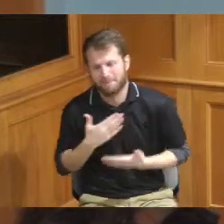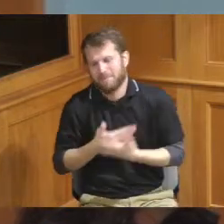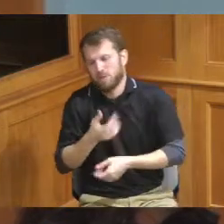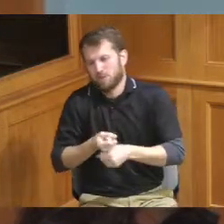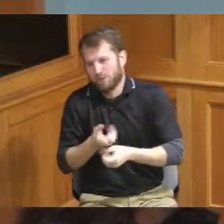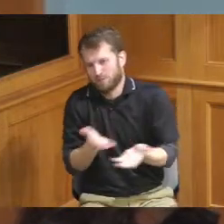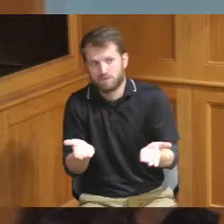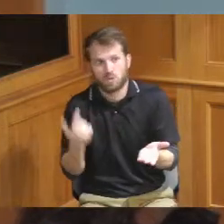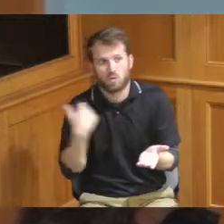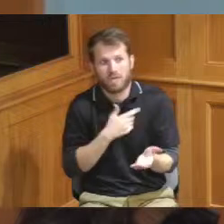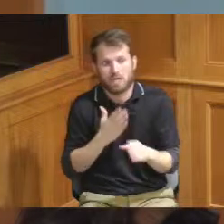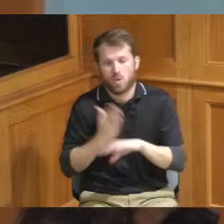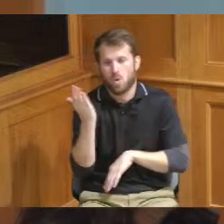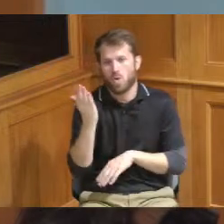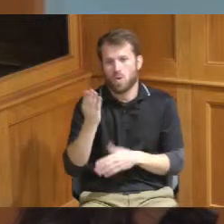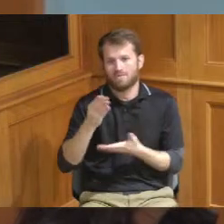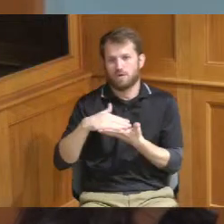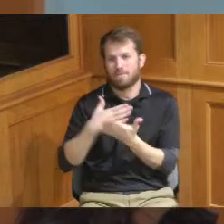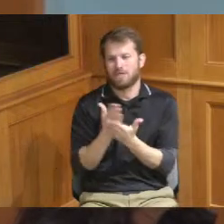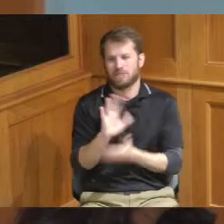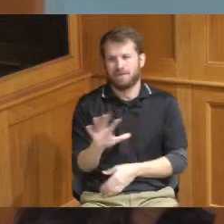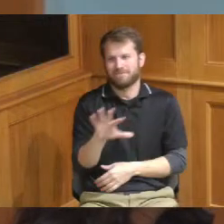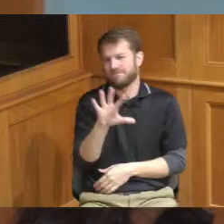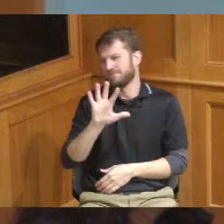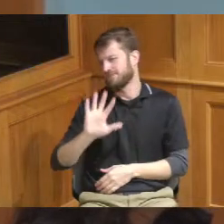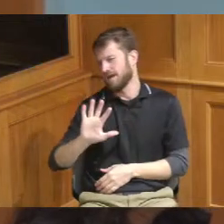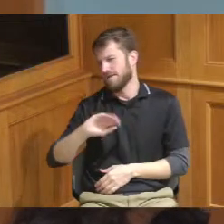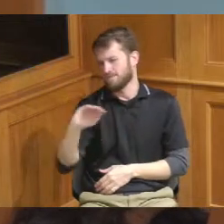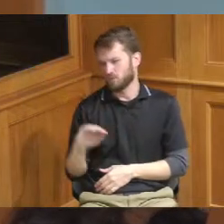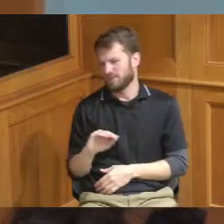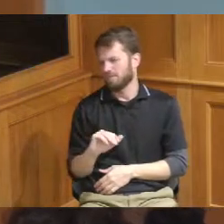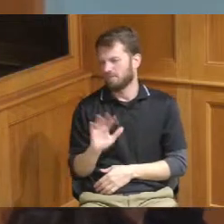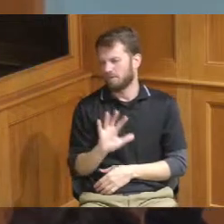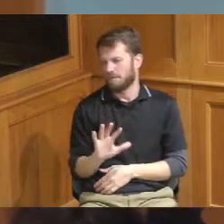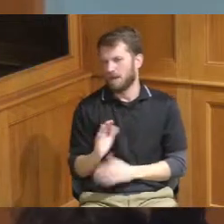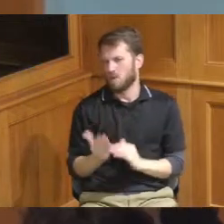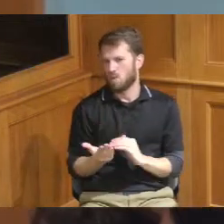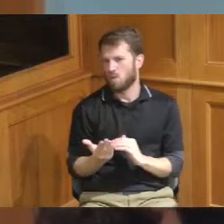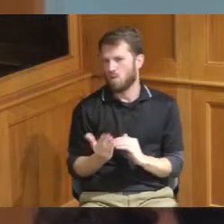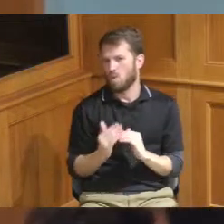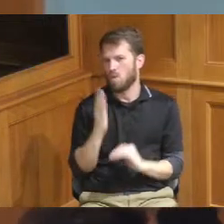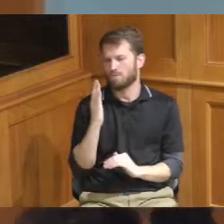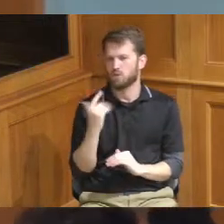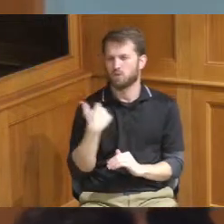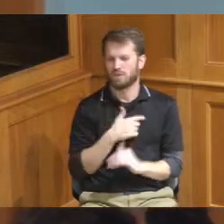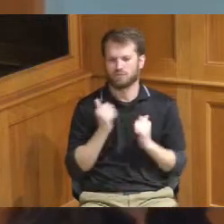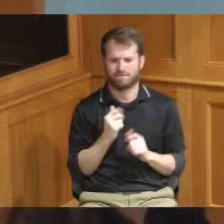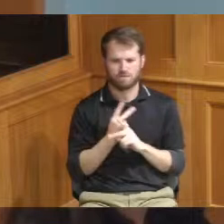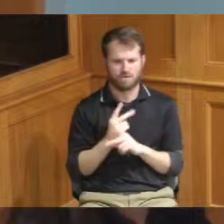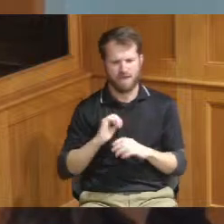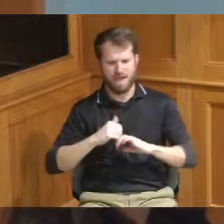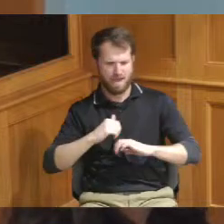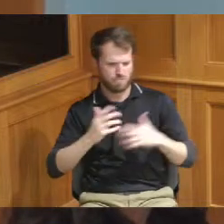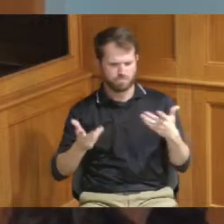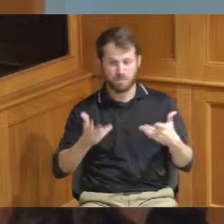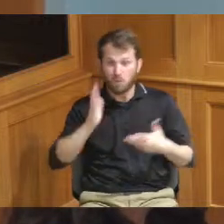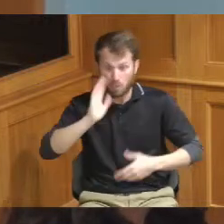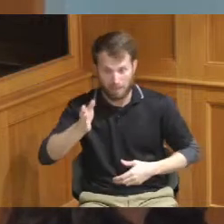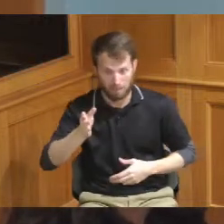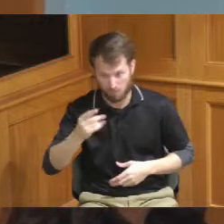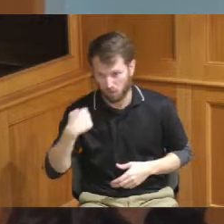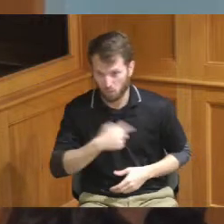We're over budget about 5% right now. I mean, so we're trying to figure out how do we get there. We will get there, and we're going to put it